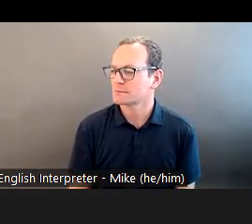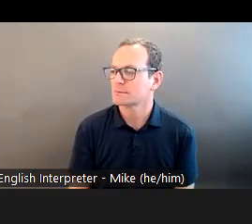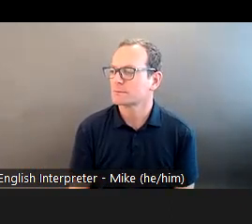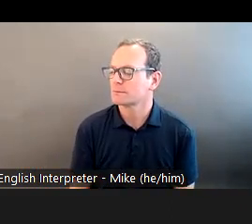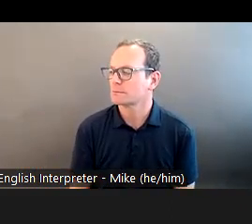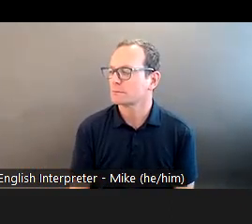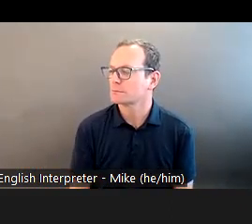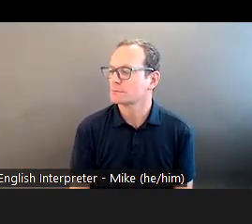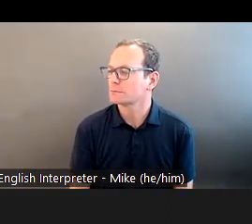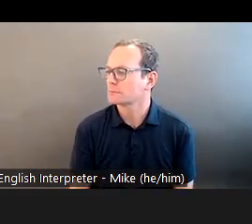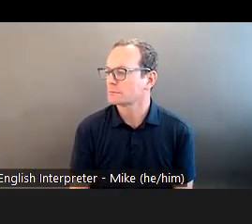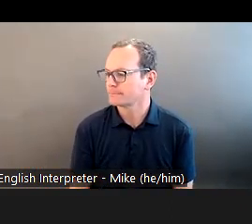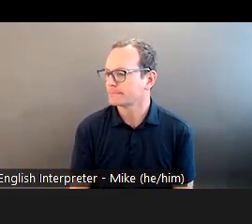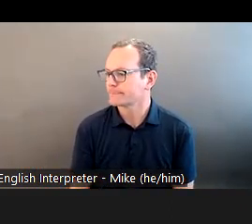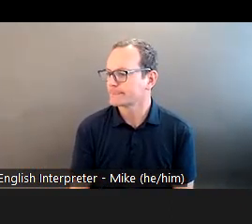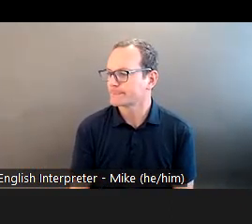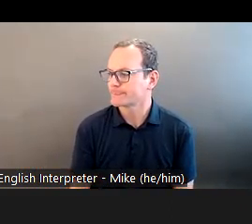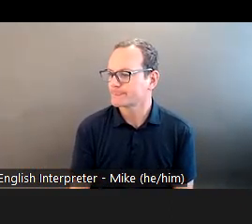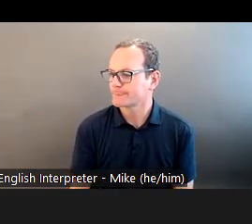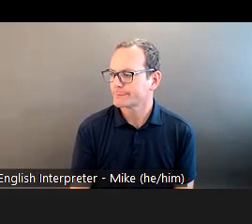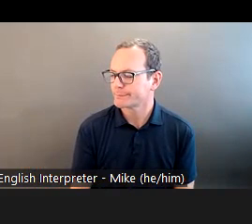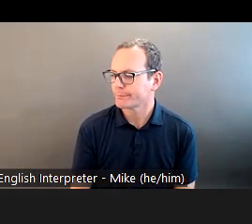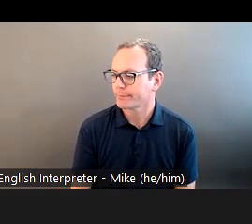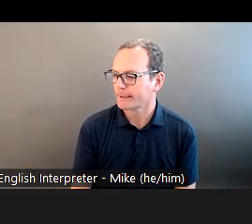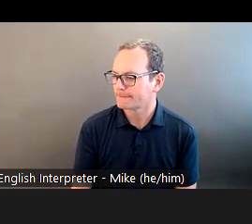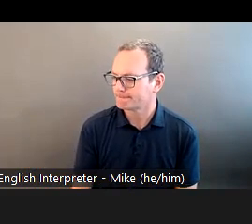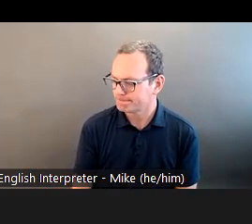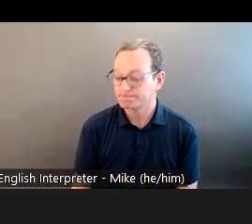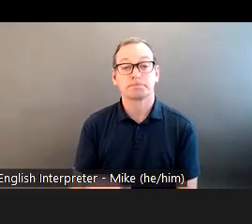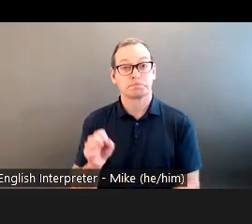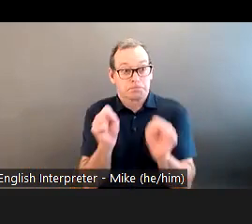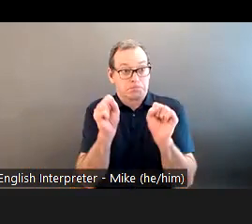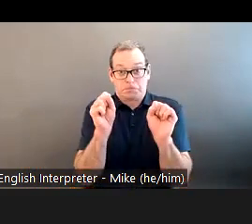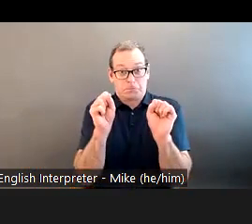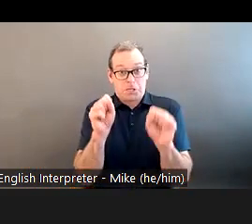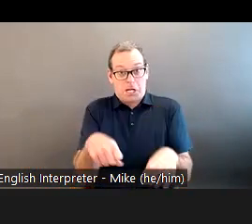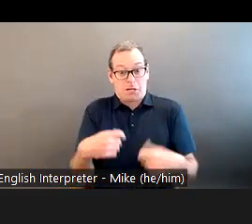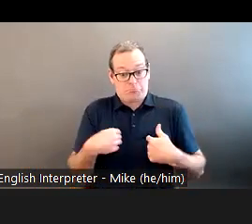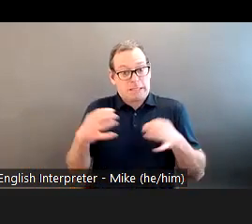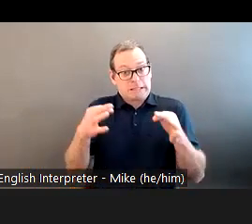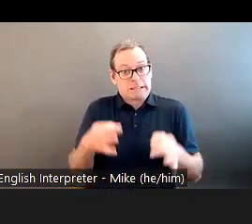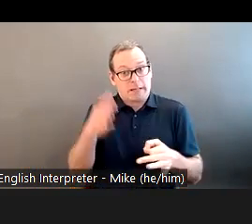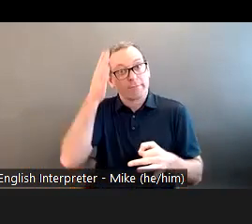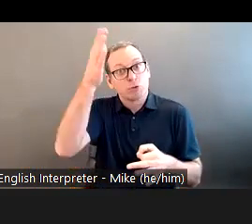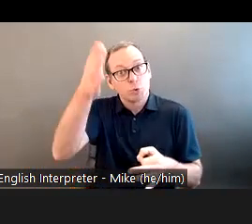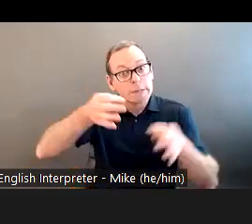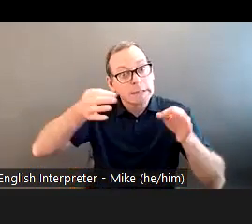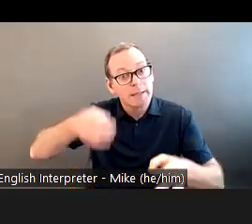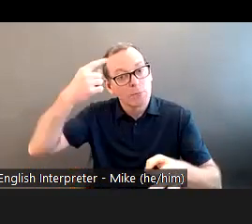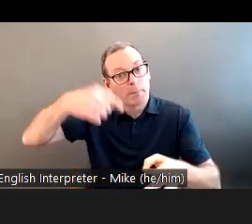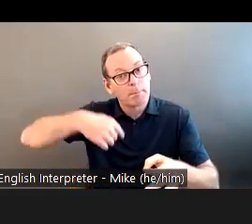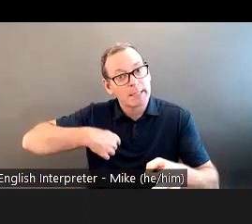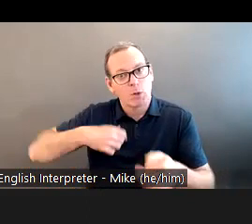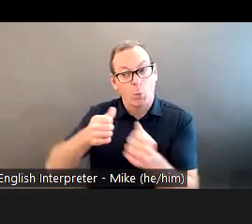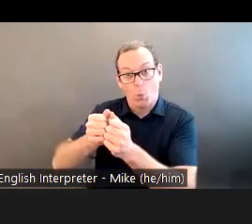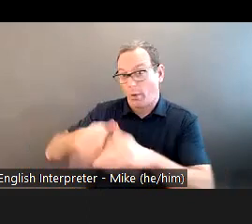So can I do an advance directive without having an attorney for personal care? So yes, an advance directive